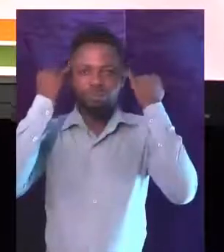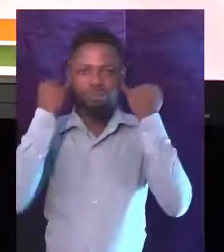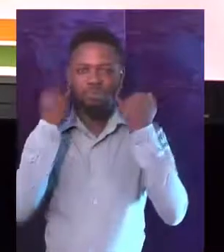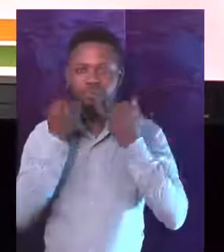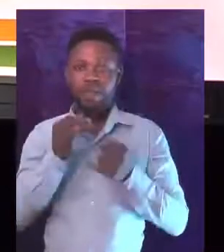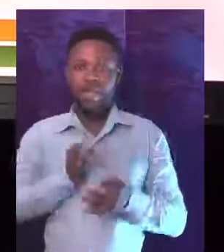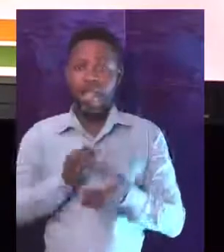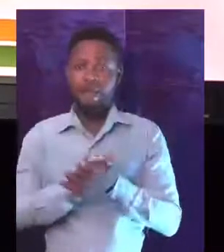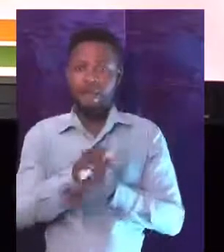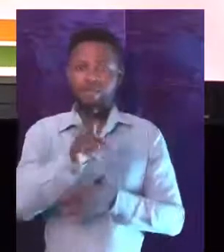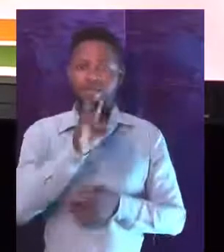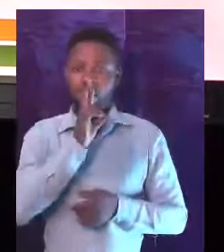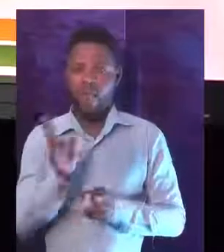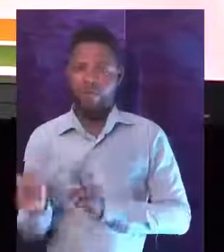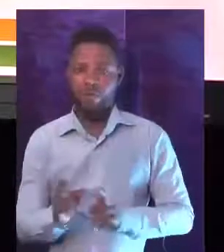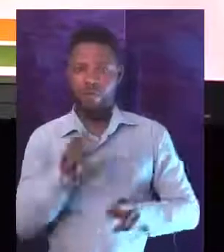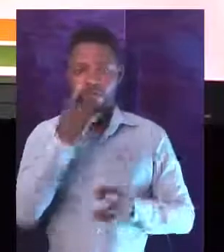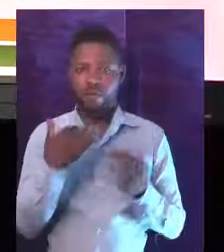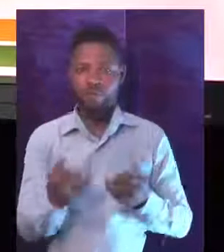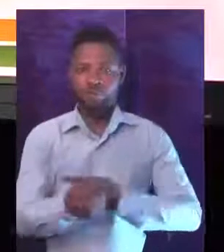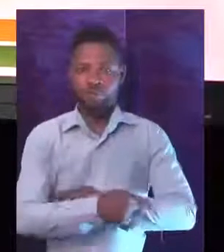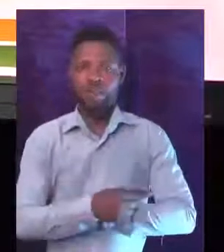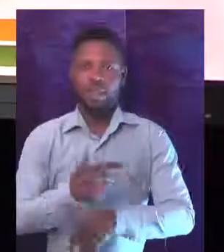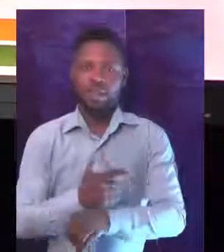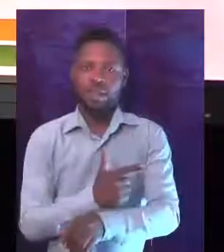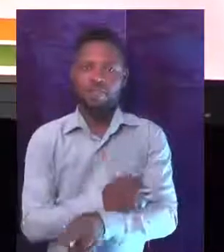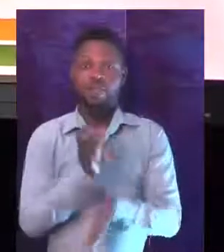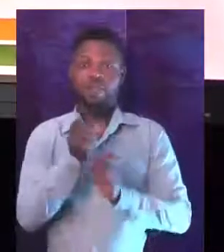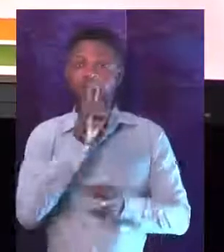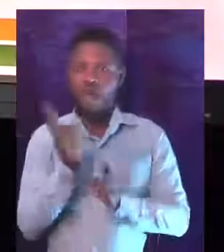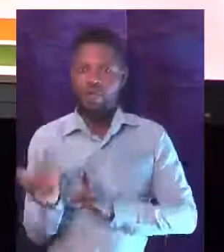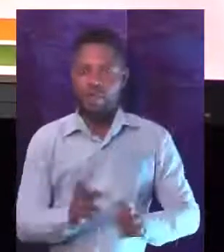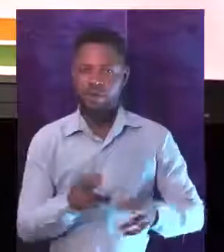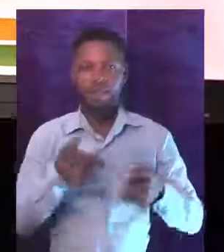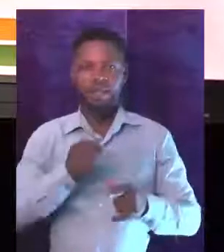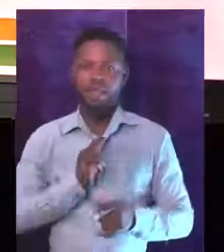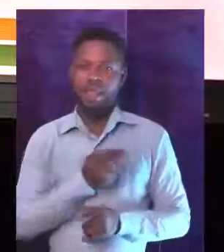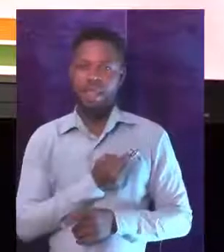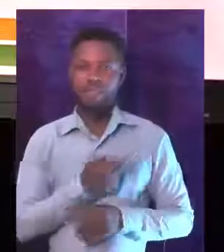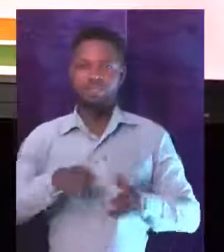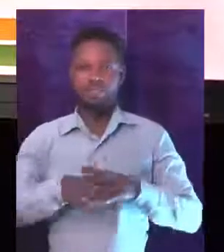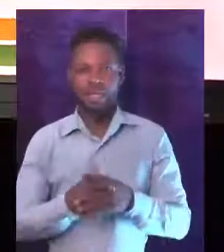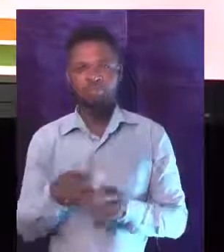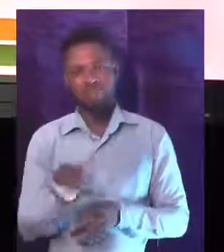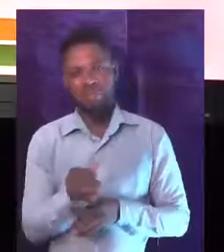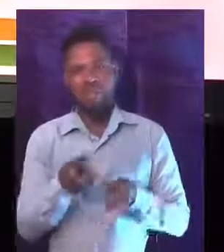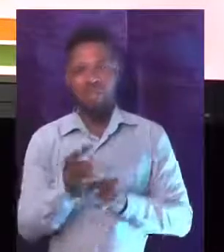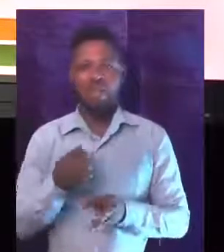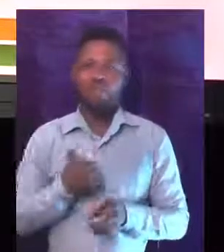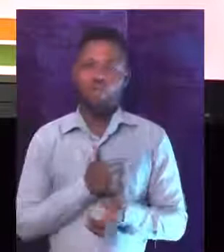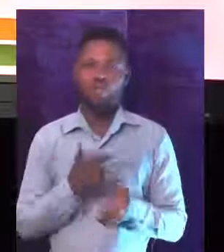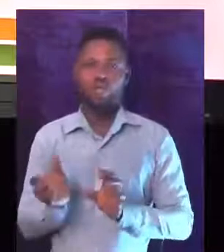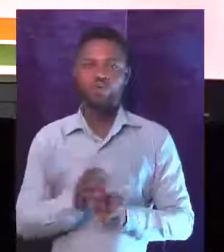Popo. I believe you are ready for today's lesson. If you are ready, let's start the usual way we